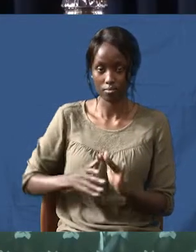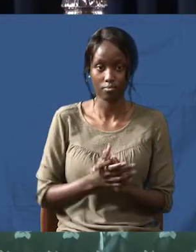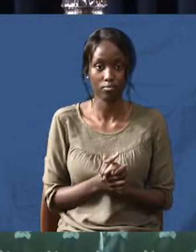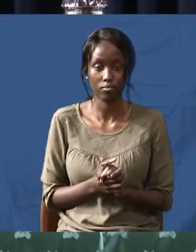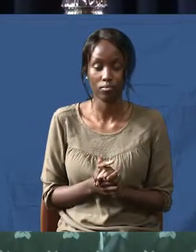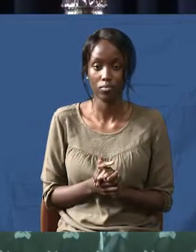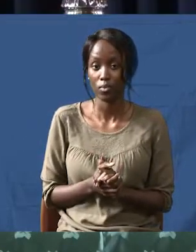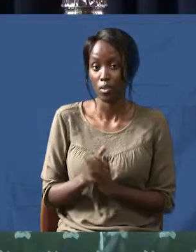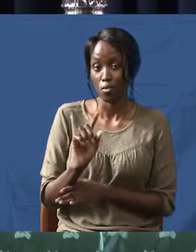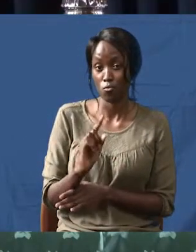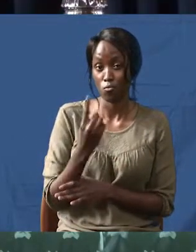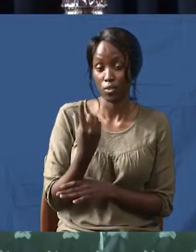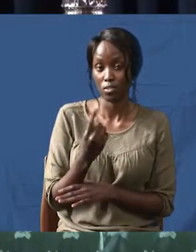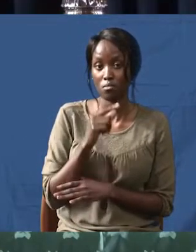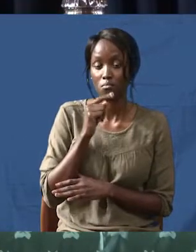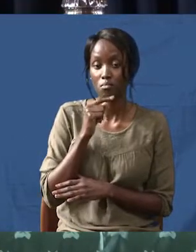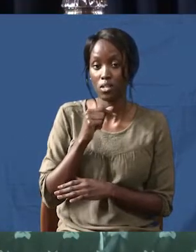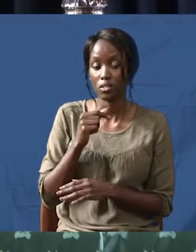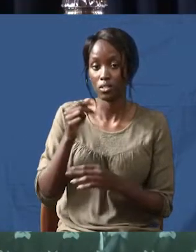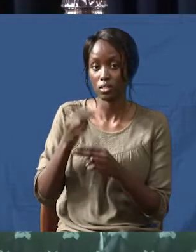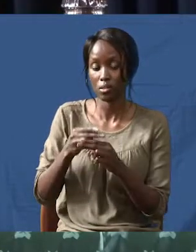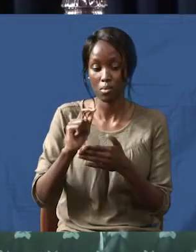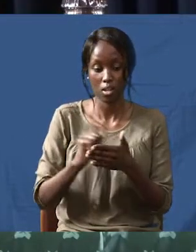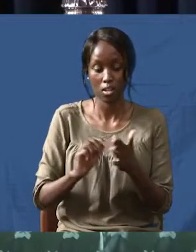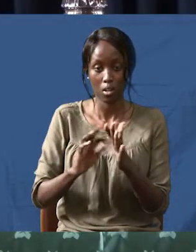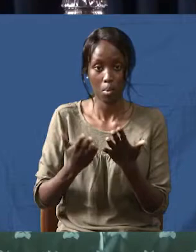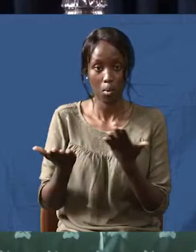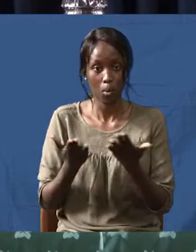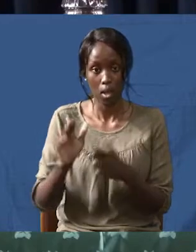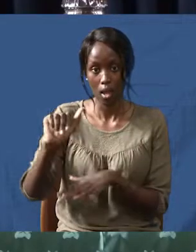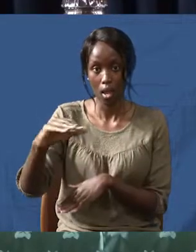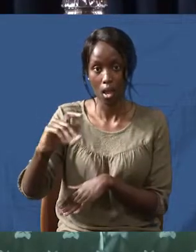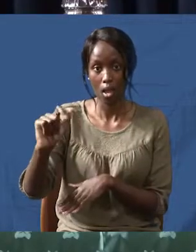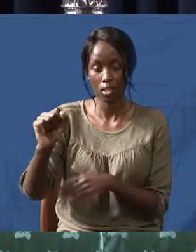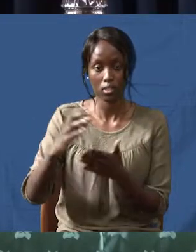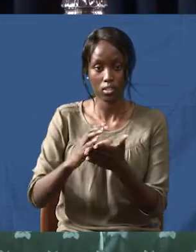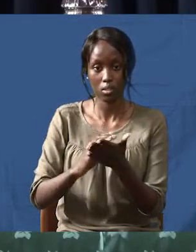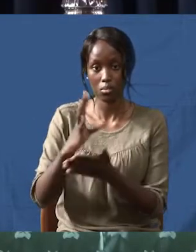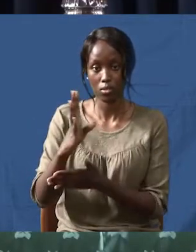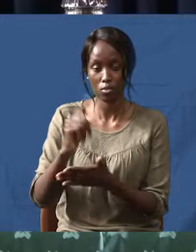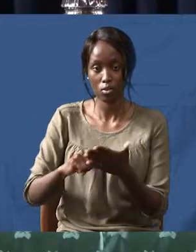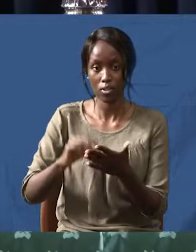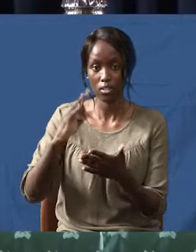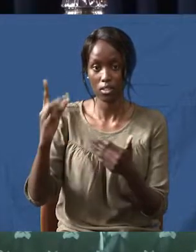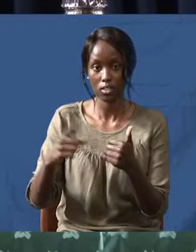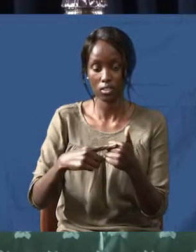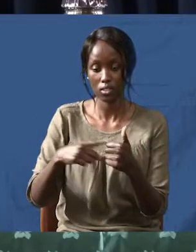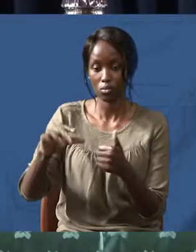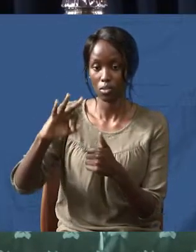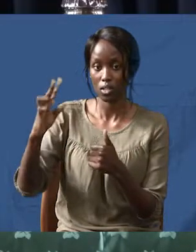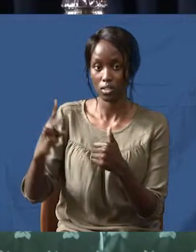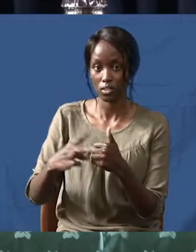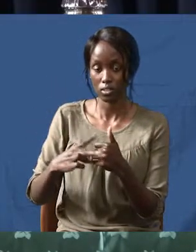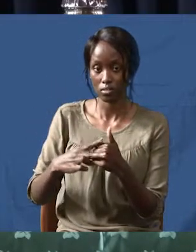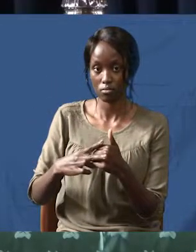And we first see his name mentioned in Acts chapter 4, verse 36 and 37, where